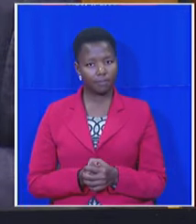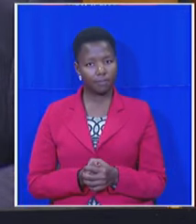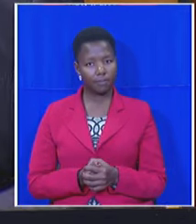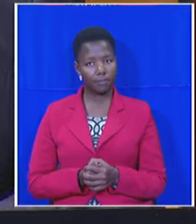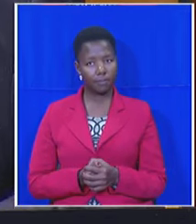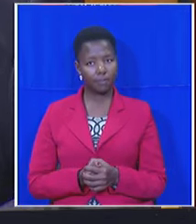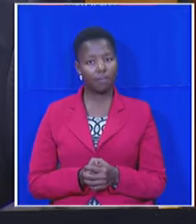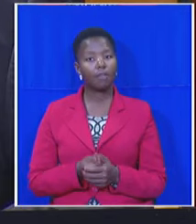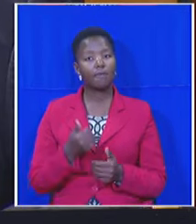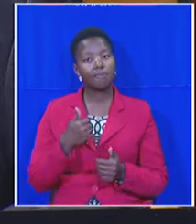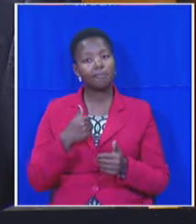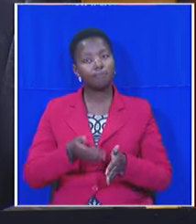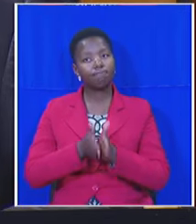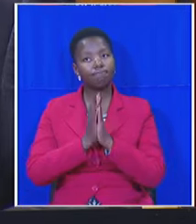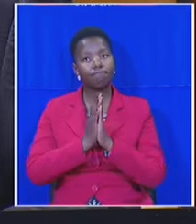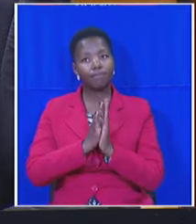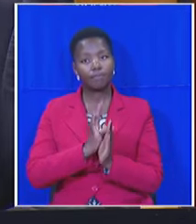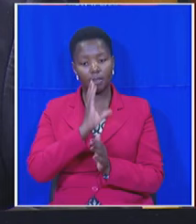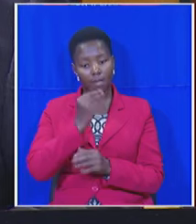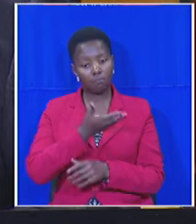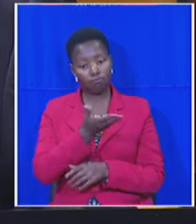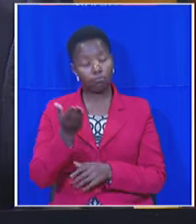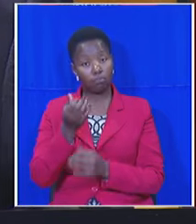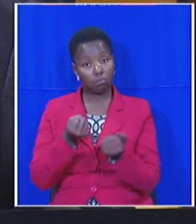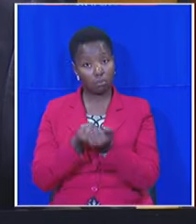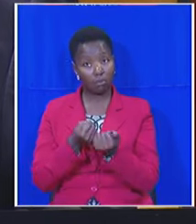I now put the question. Those in favor will say aye.